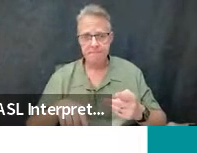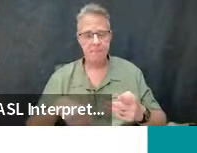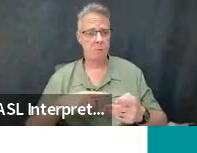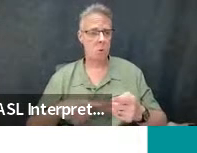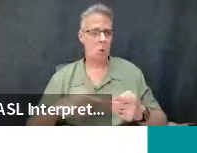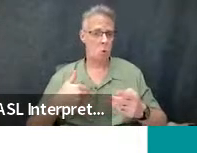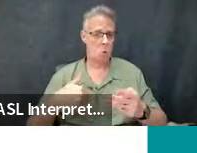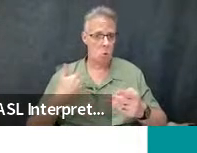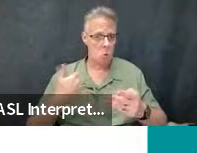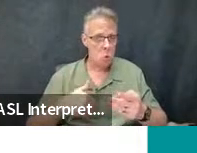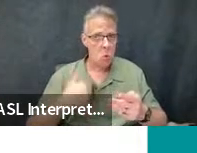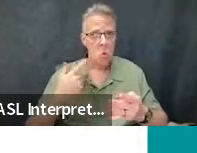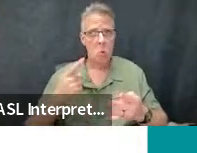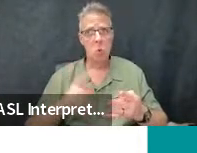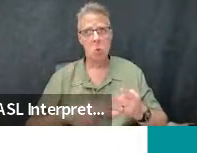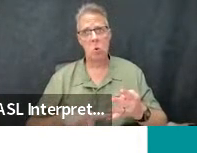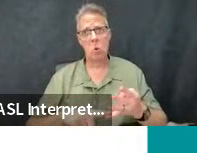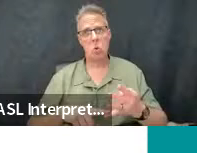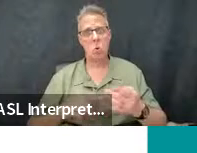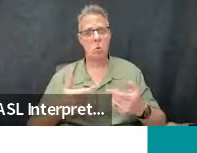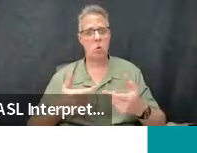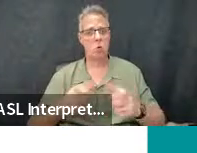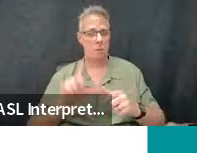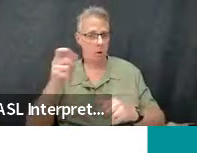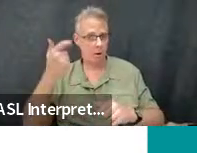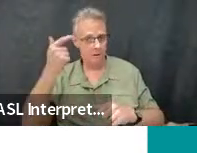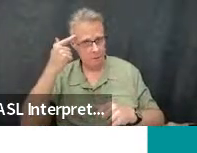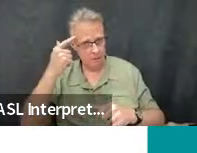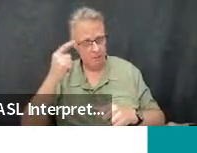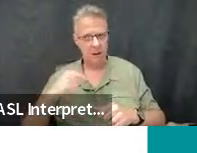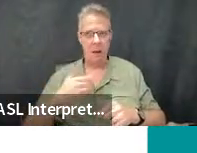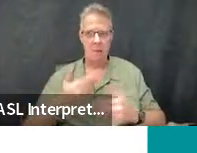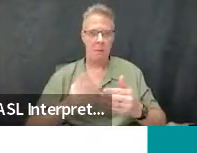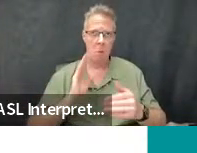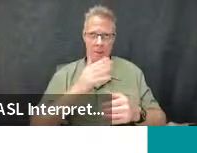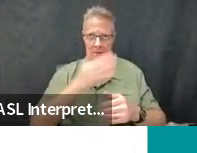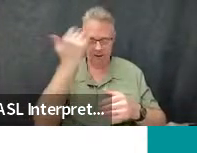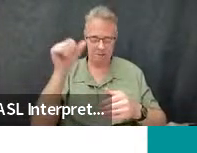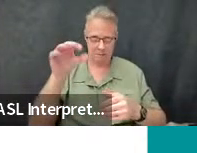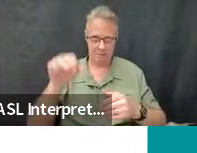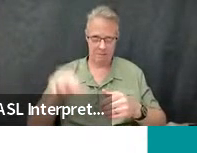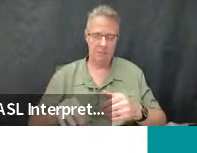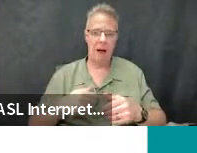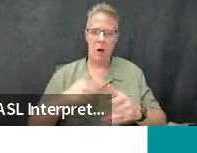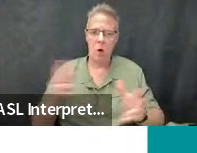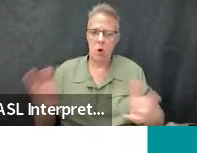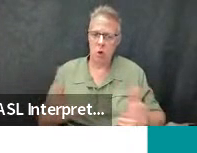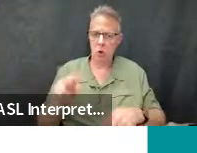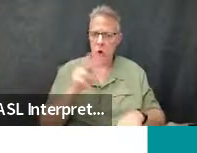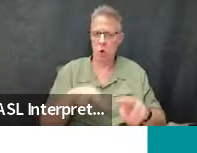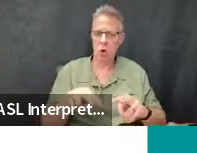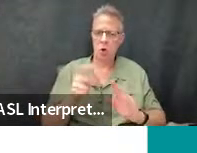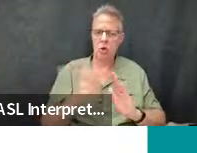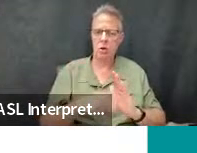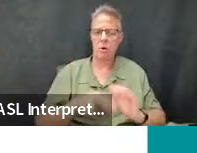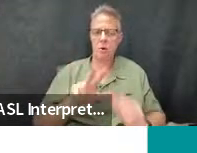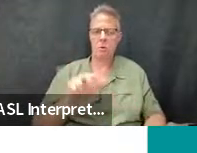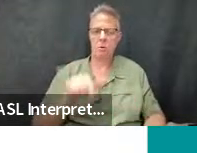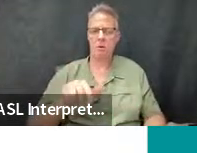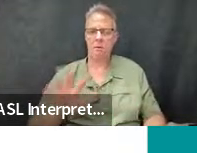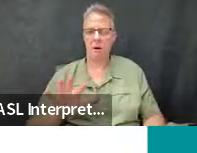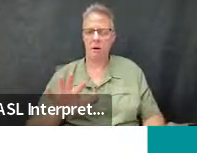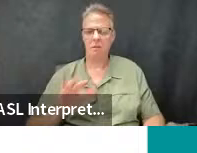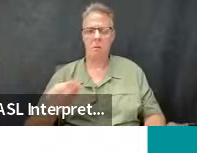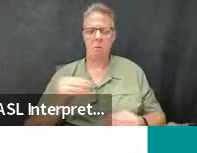youth, tribal governments. I'm probably not going to remember to name all of them, but I certainly encourage you to look at chapter 3.5 for